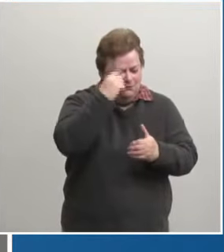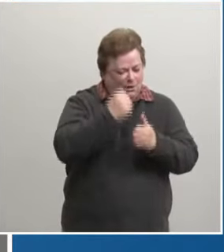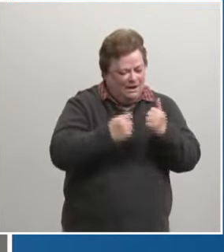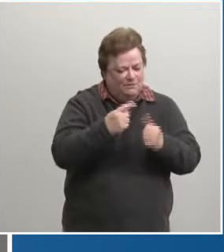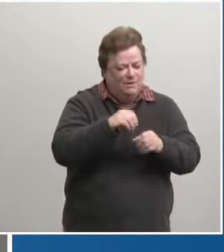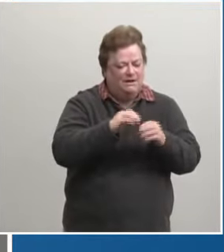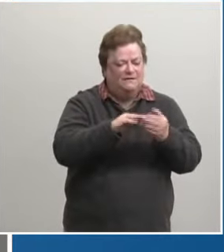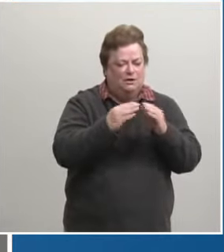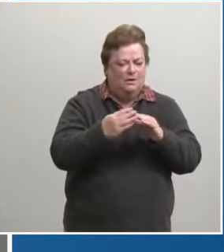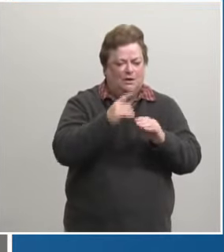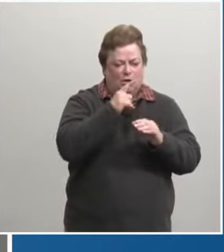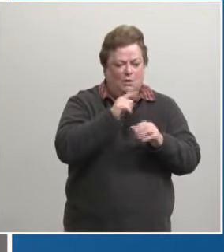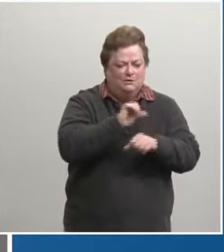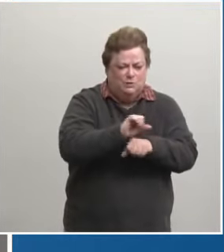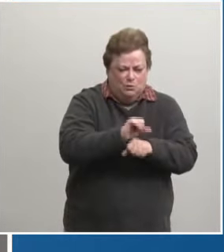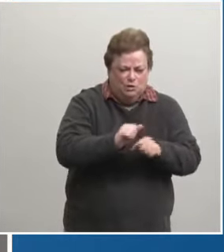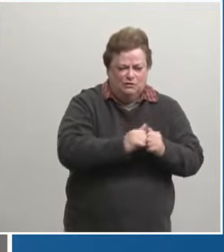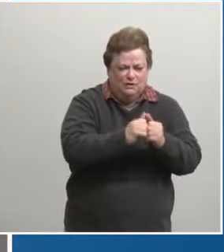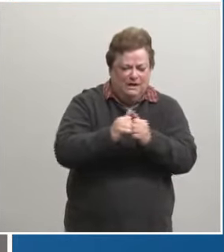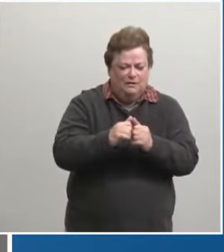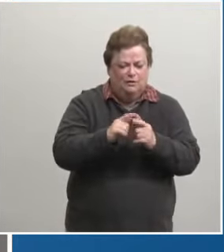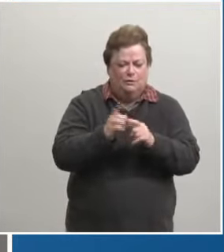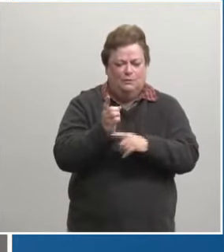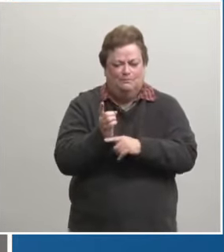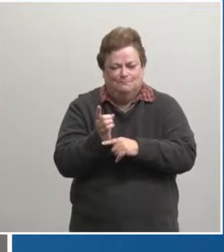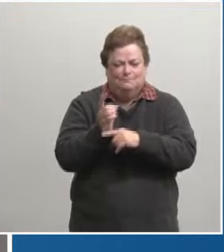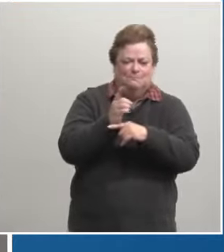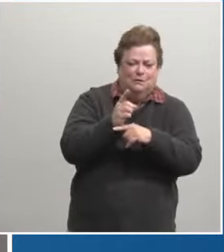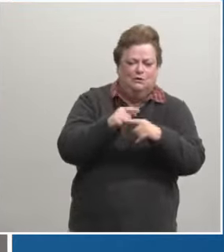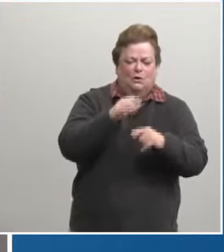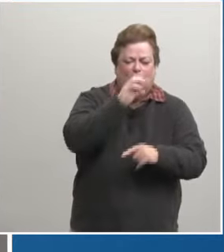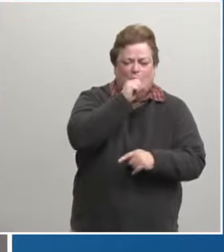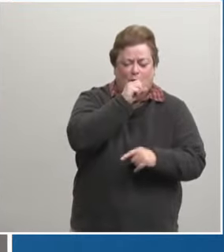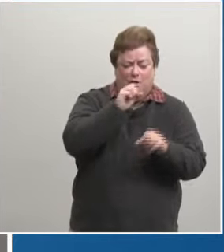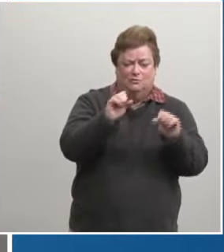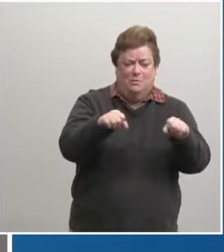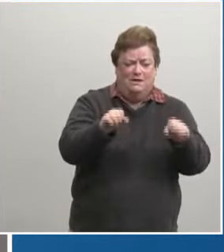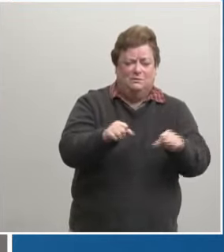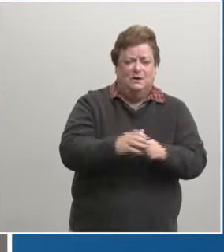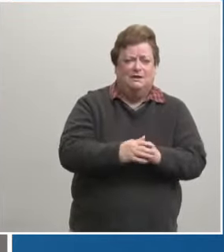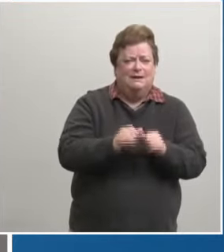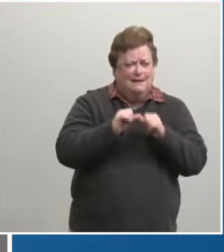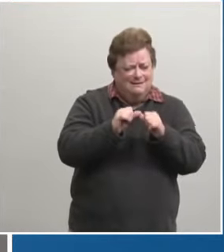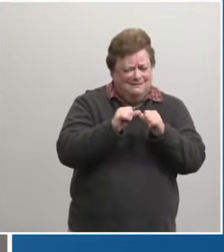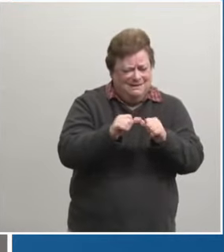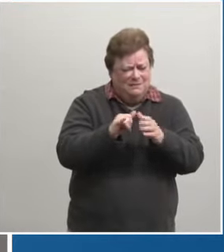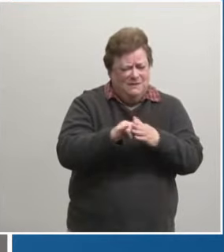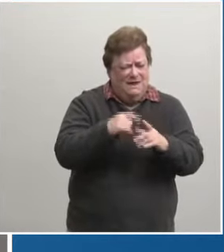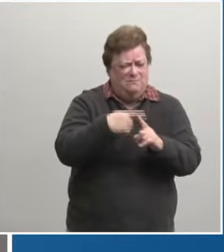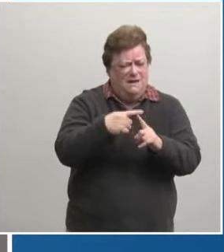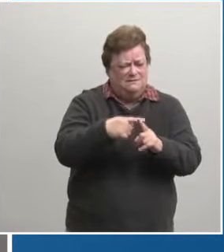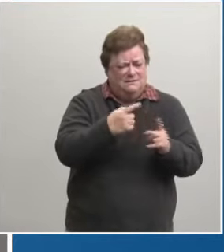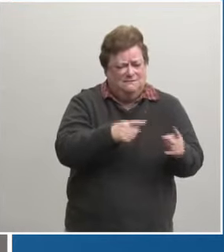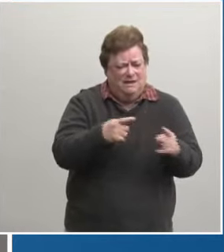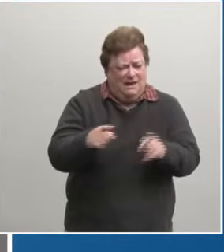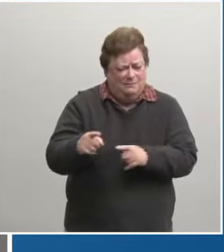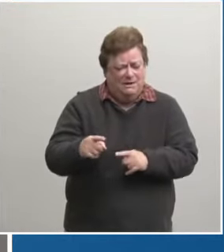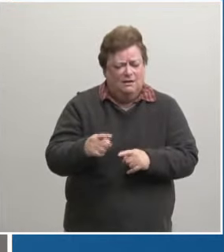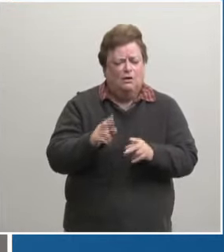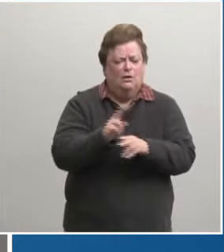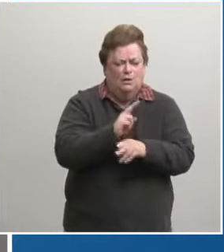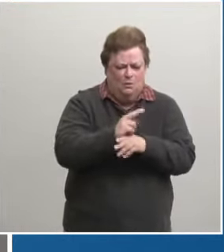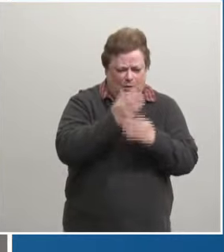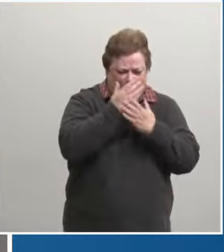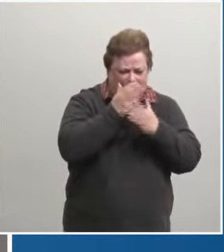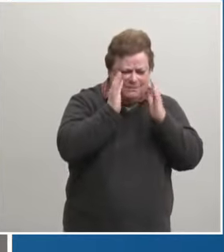who has made this move to elevated orange possible. Let's keep the positive momentum going by doing what we know works: wearing our